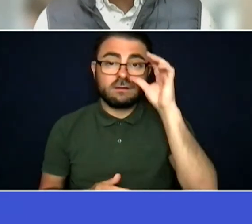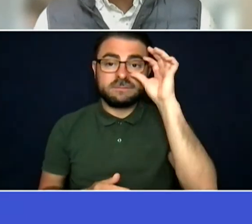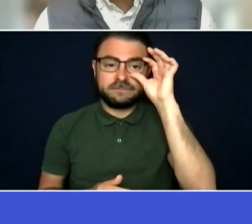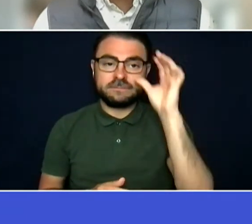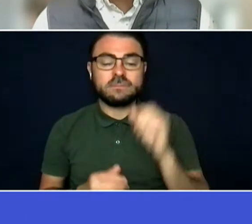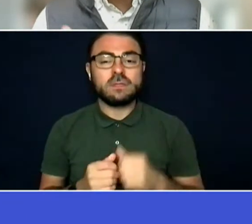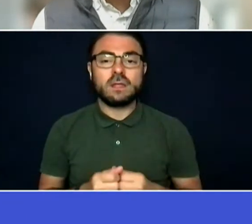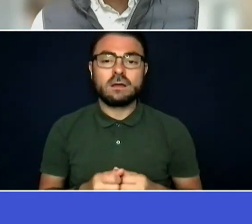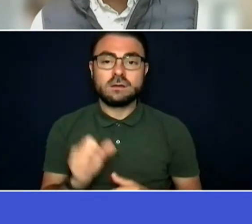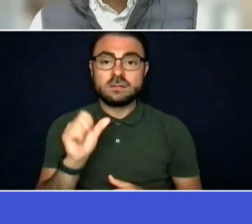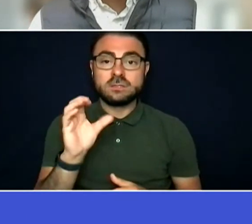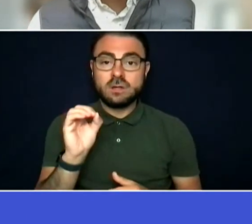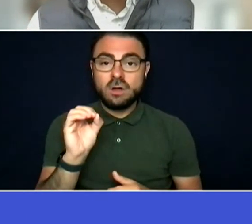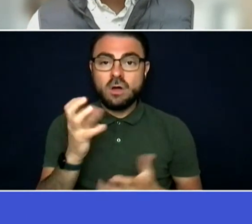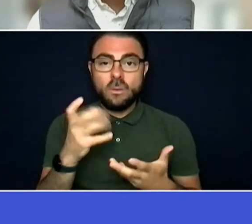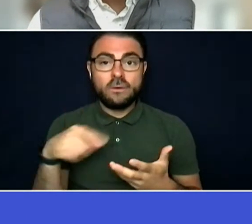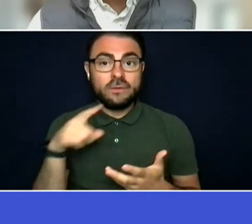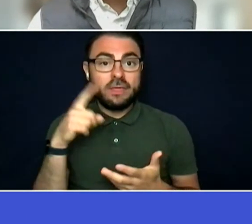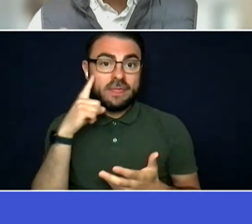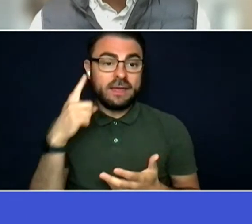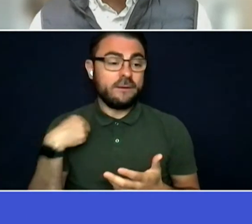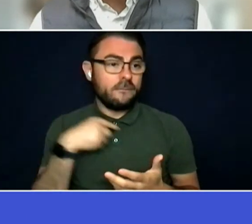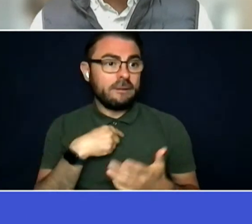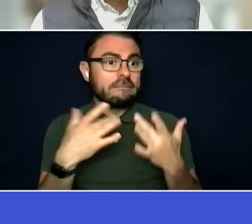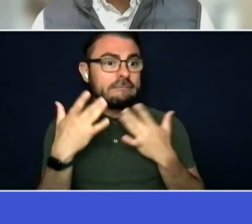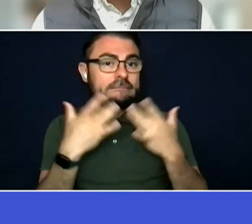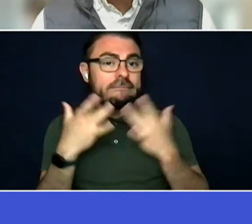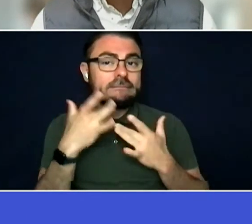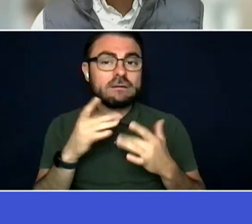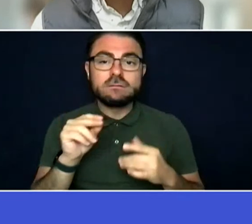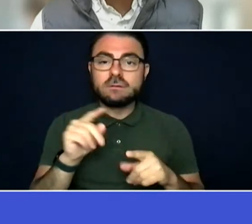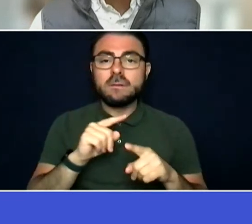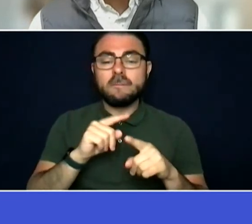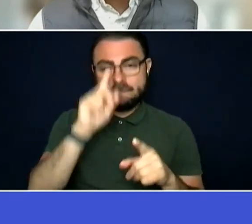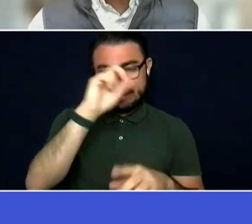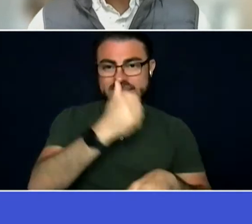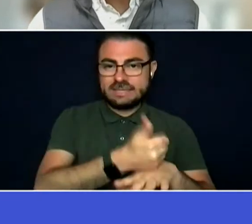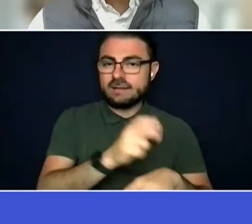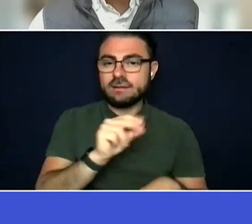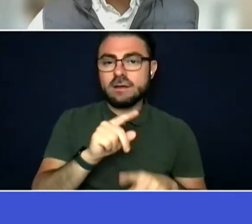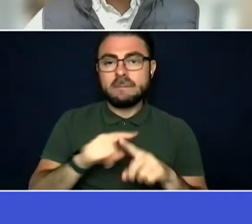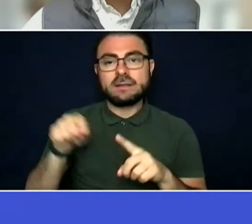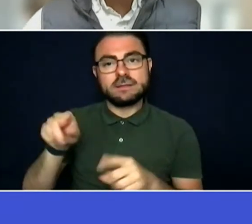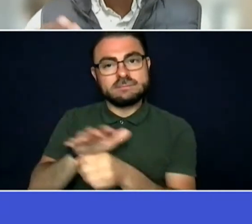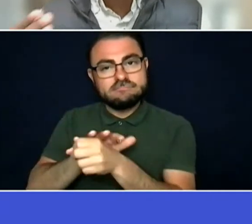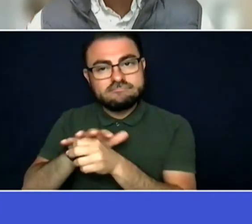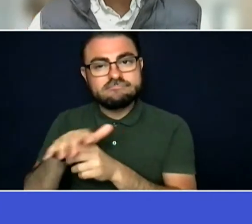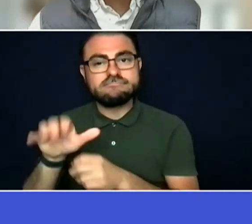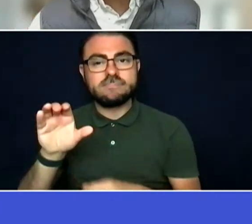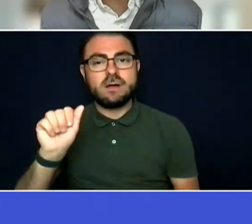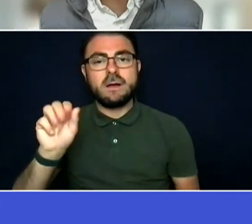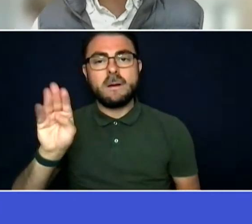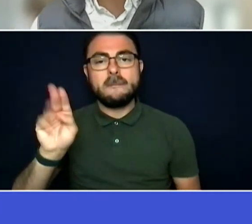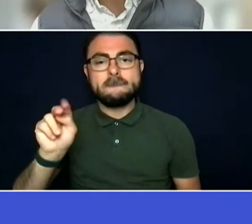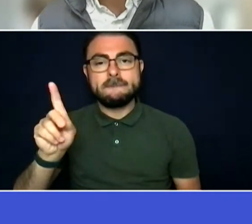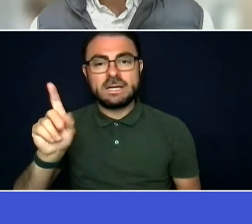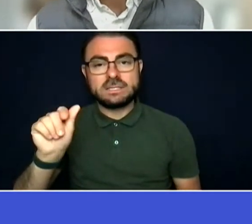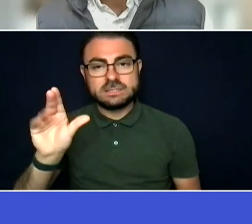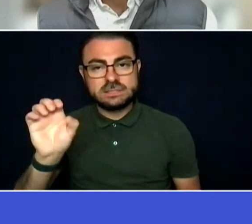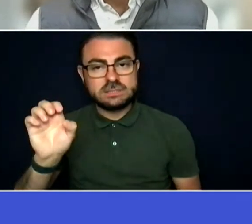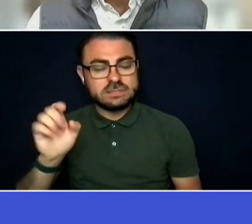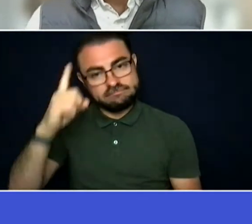folks to think not from a scarcity mindset, but from an abundance mindset. This is our inaugural climate investment plan, and we will have the next one after